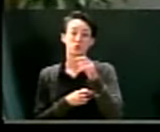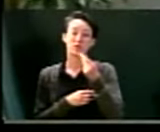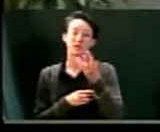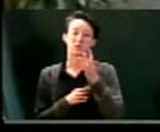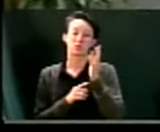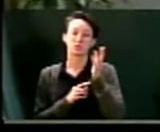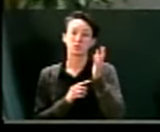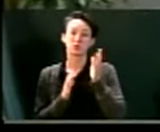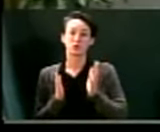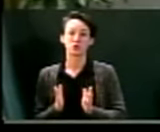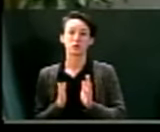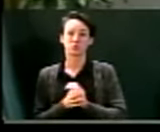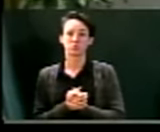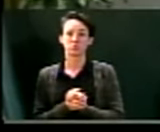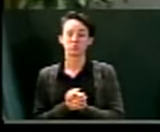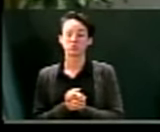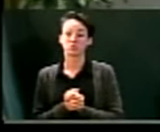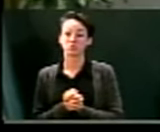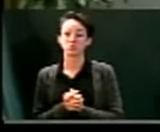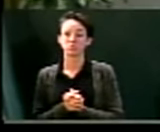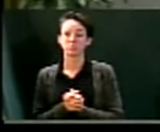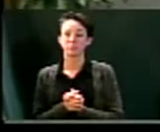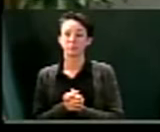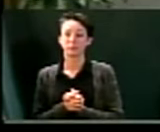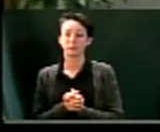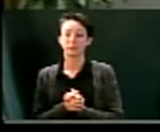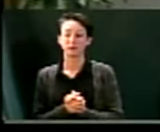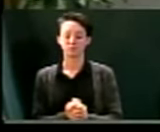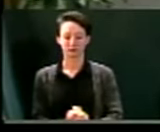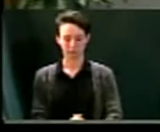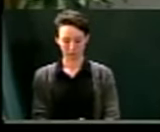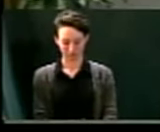speakers. Will they go on the strategic plan?